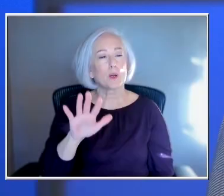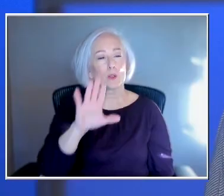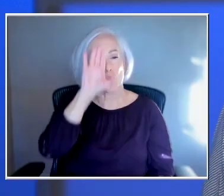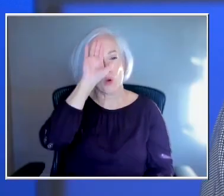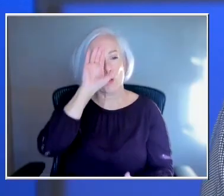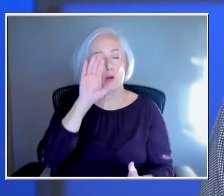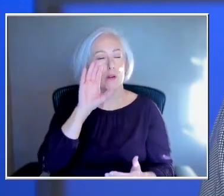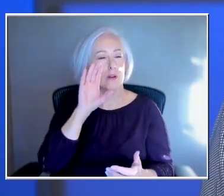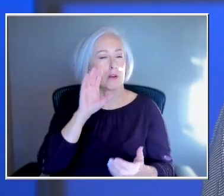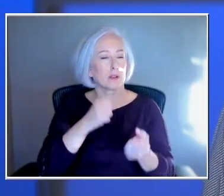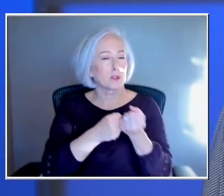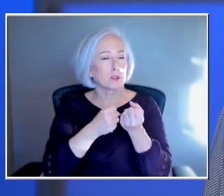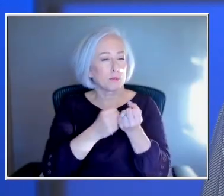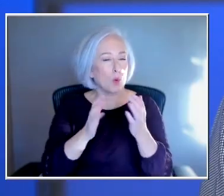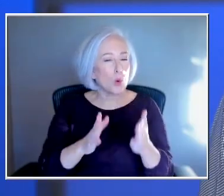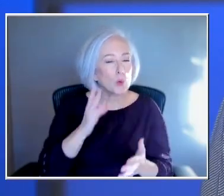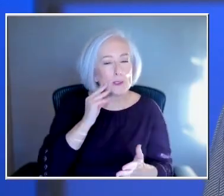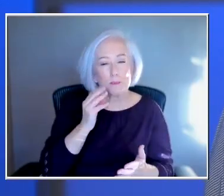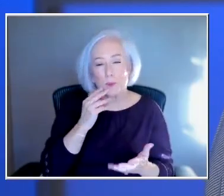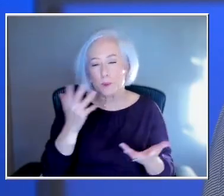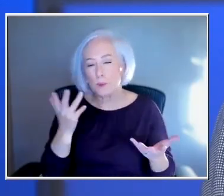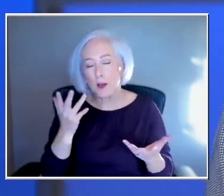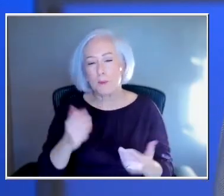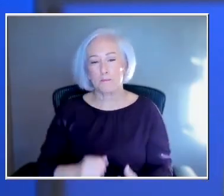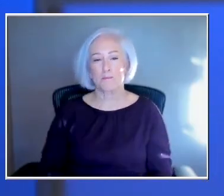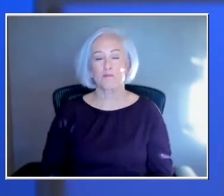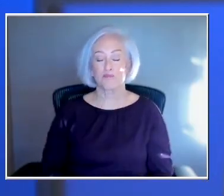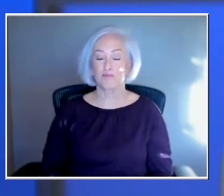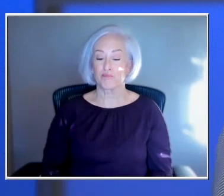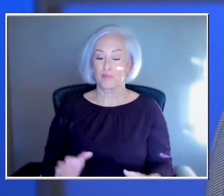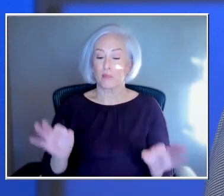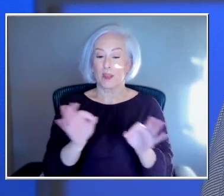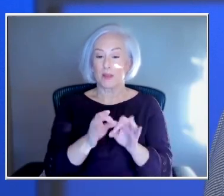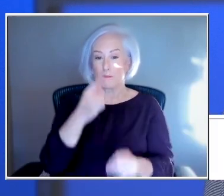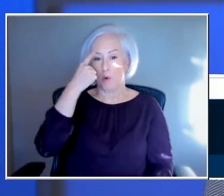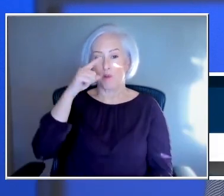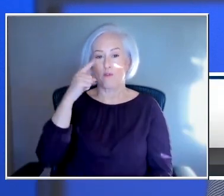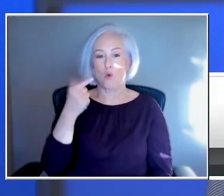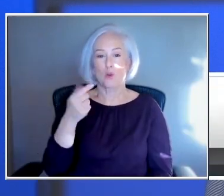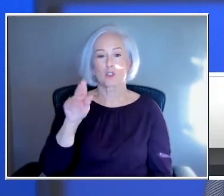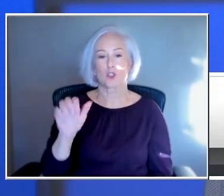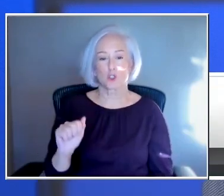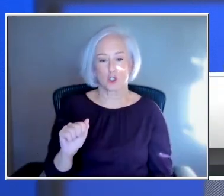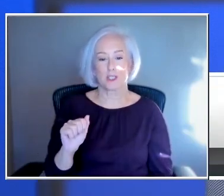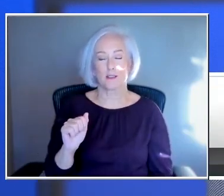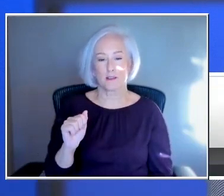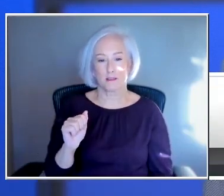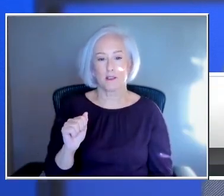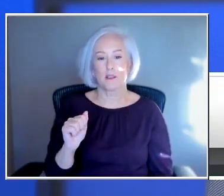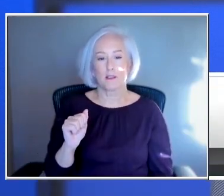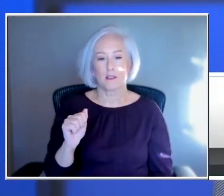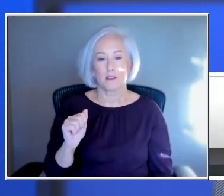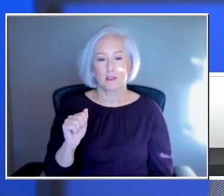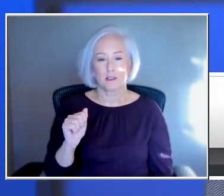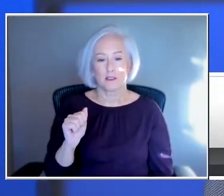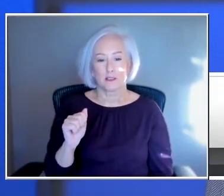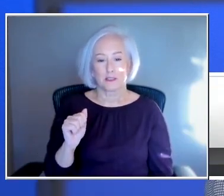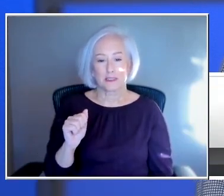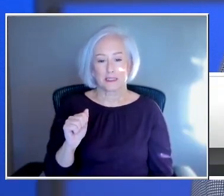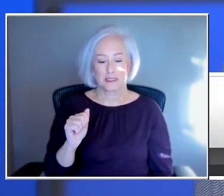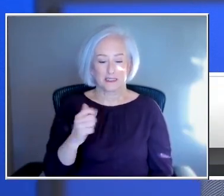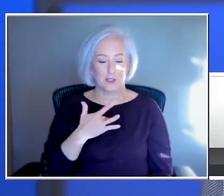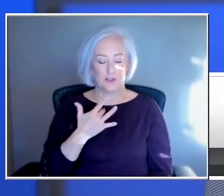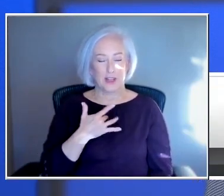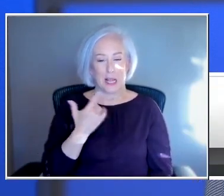I mean, it's good to. I think it's important for Gina, like she said, to because you do get somewhat isolated, and